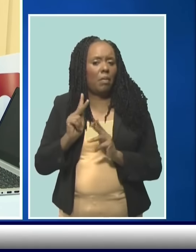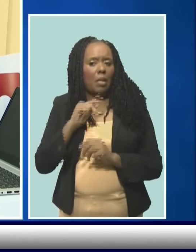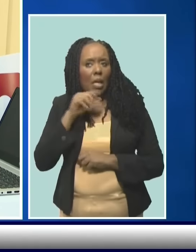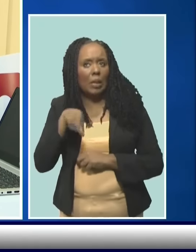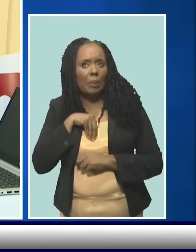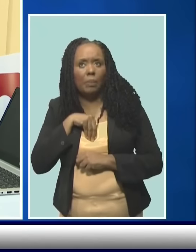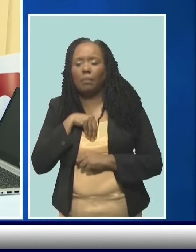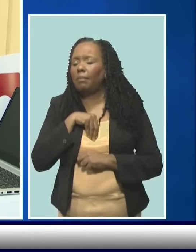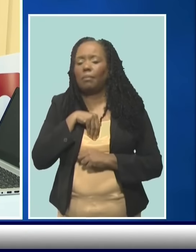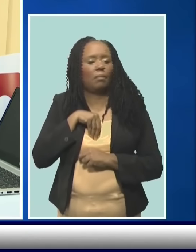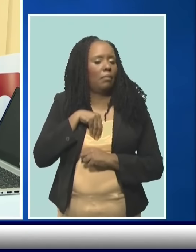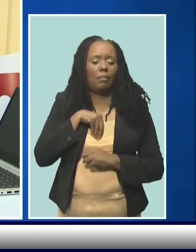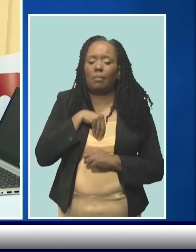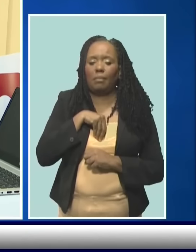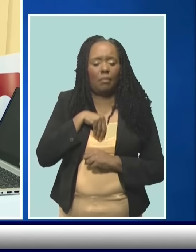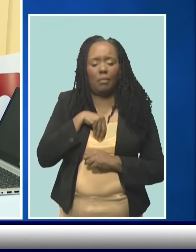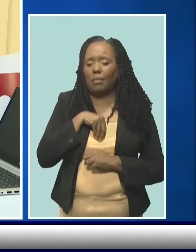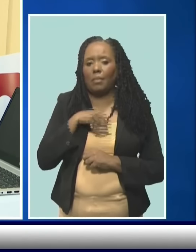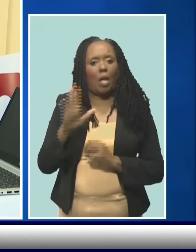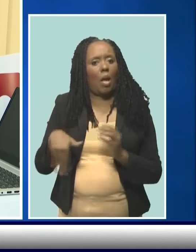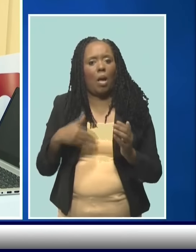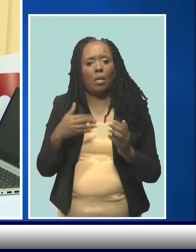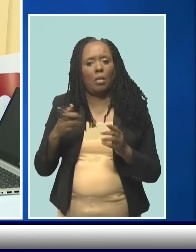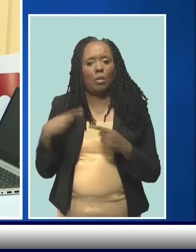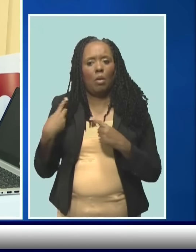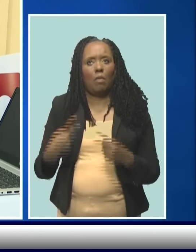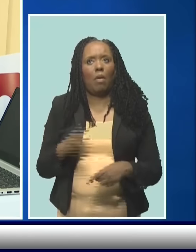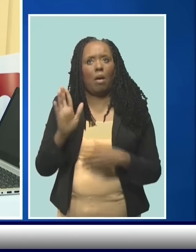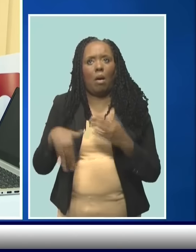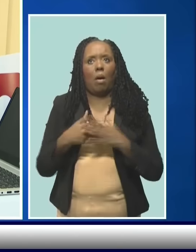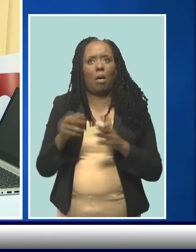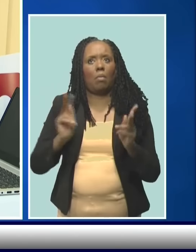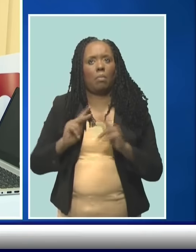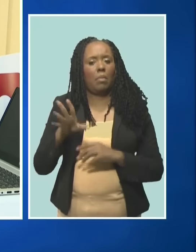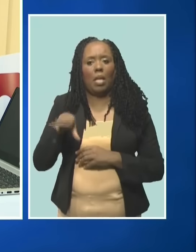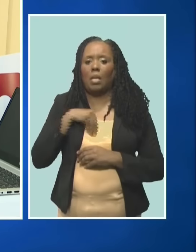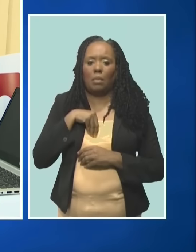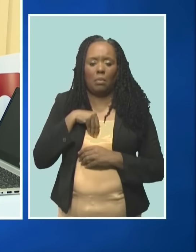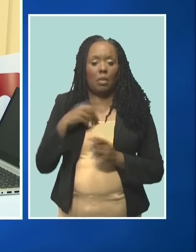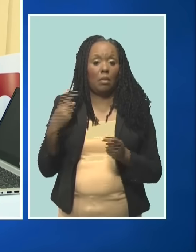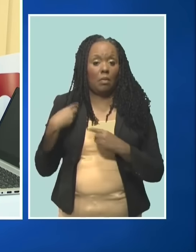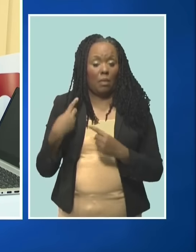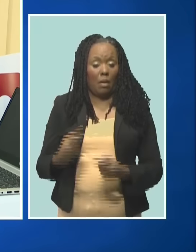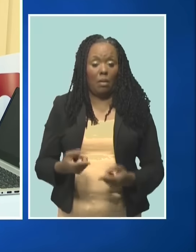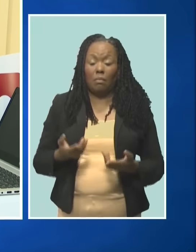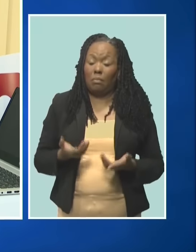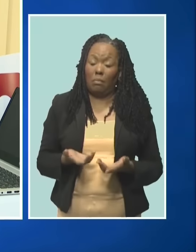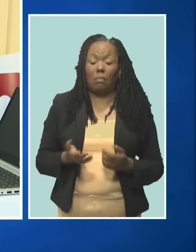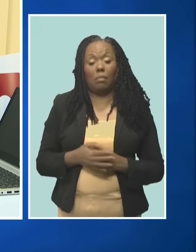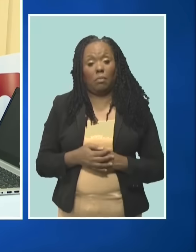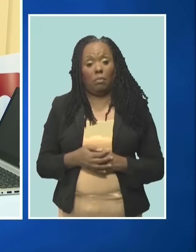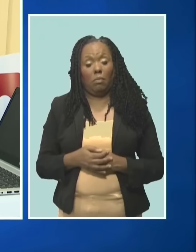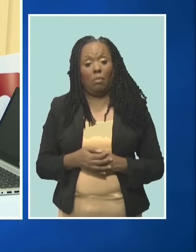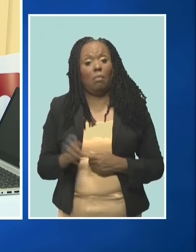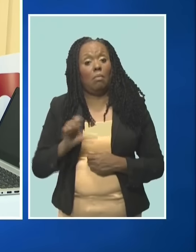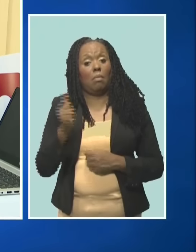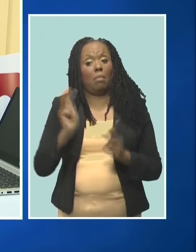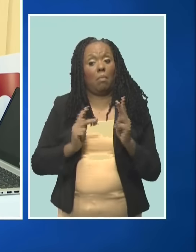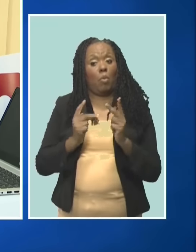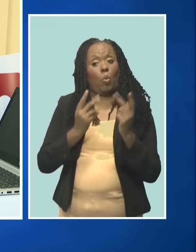That has not been the case this year. So the standby persons are literally still on standby because those who were